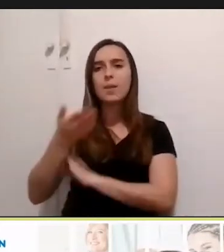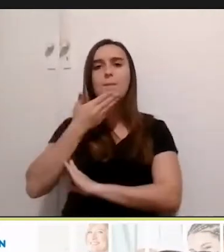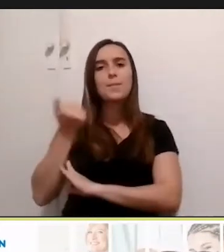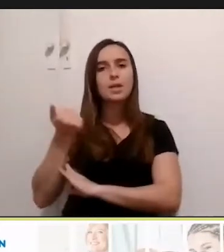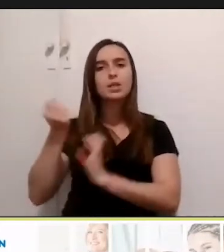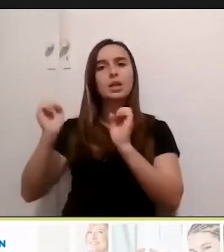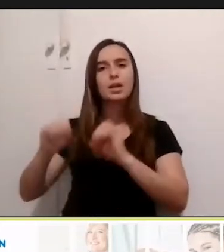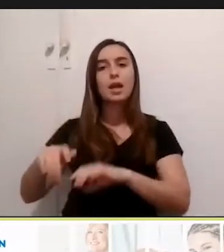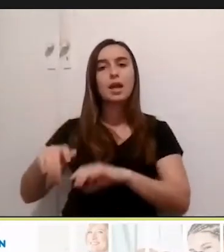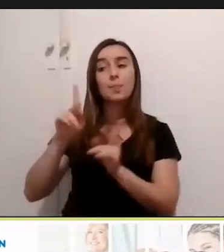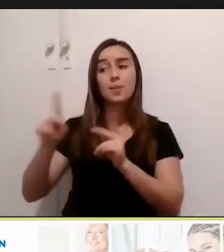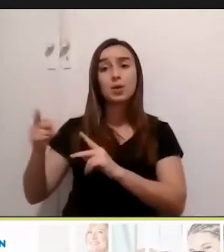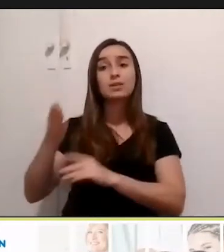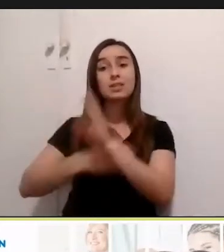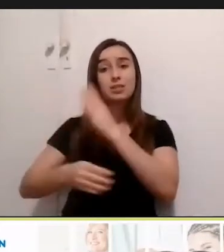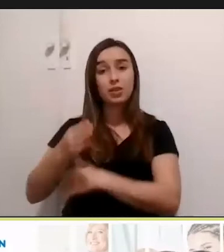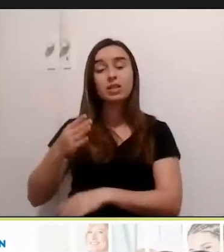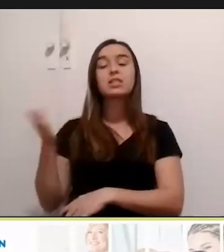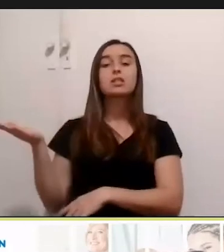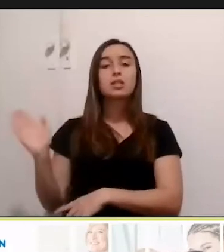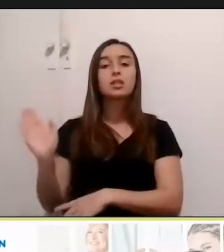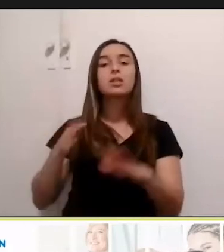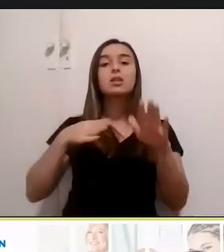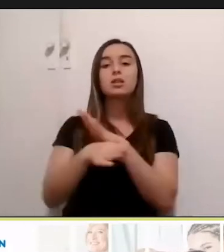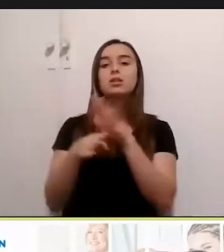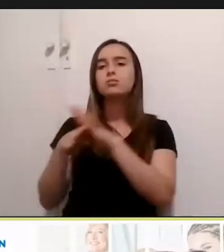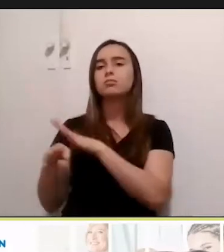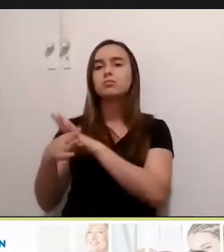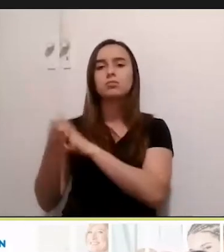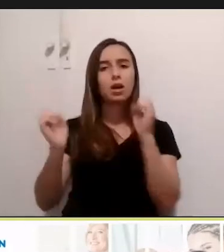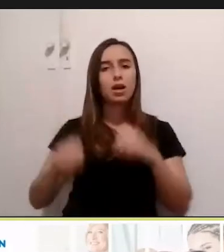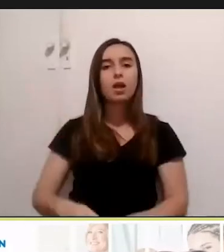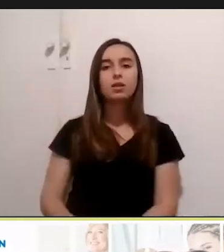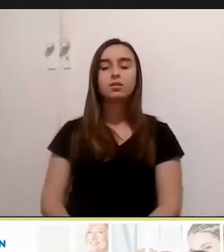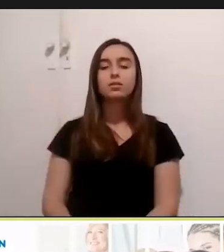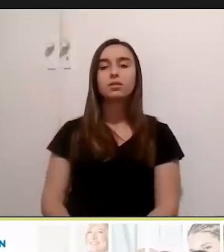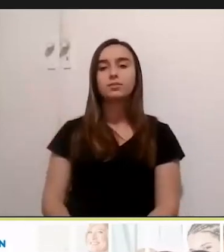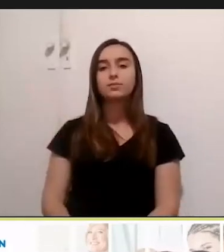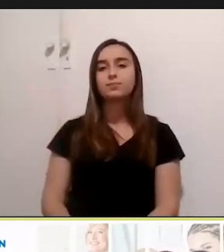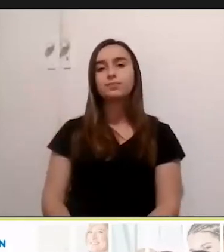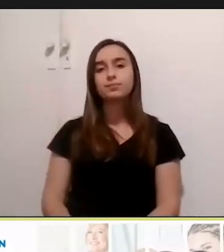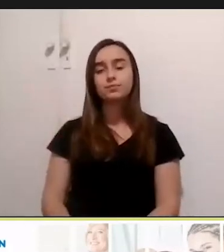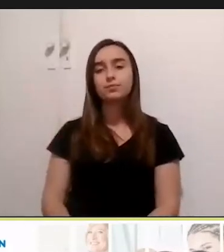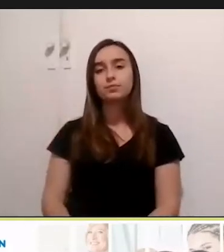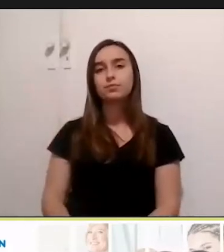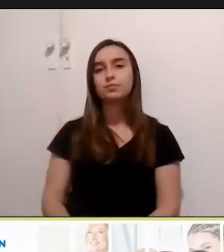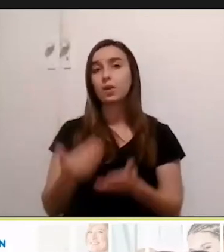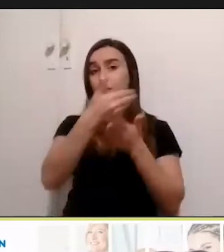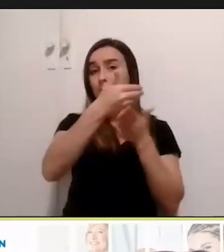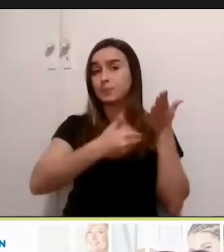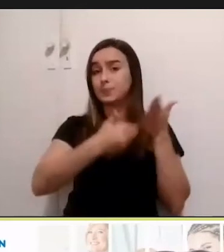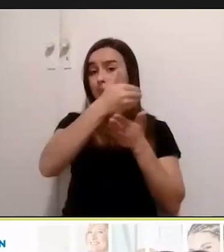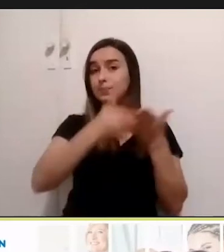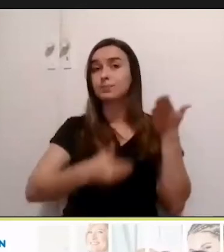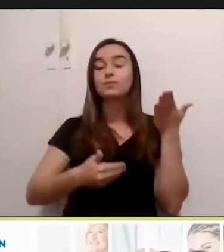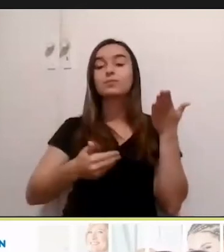disabilities. It's in this context that this report on accessibility in health telemonitoring devices